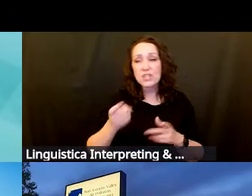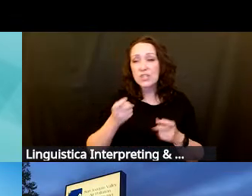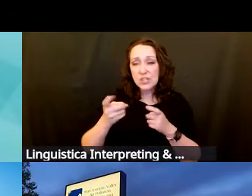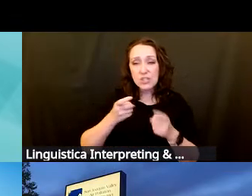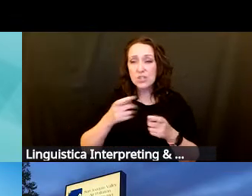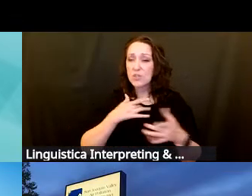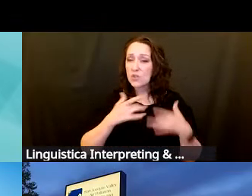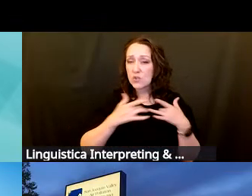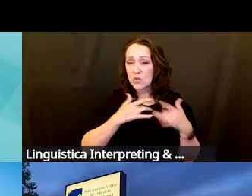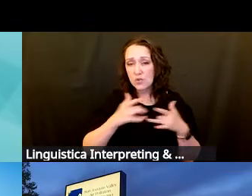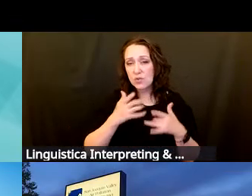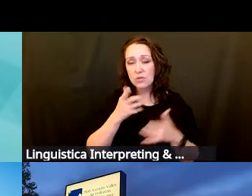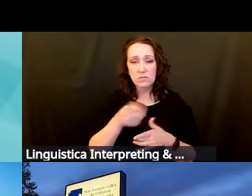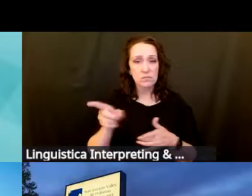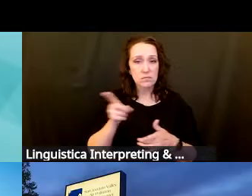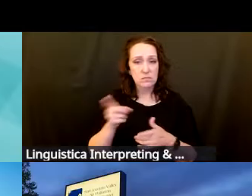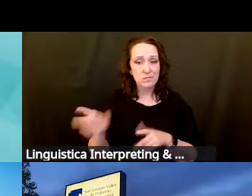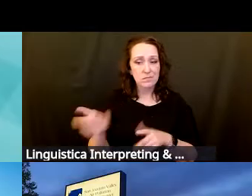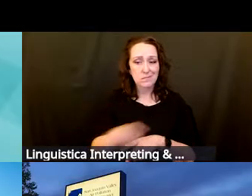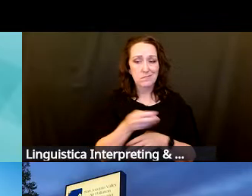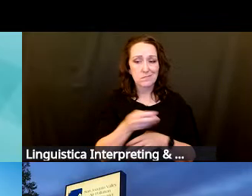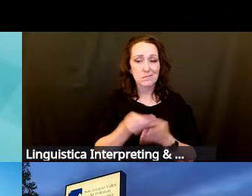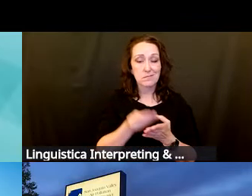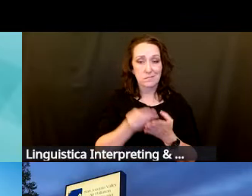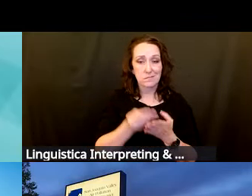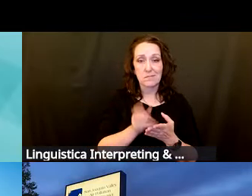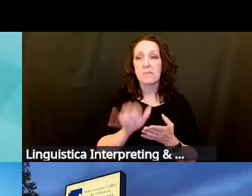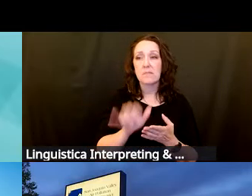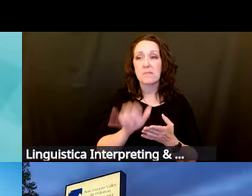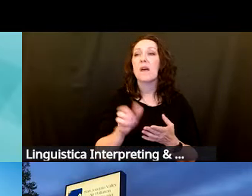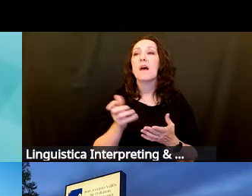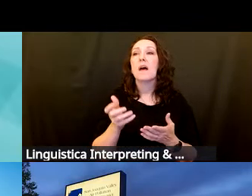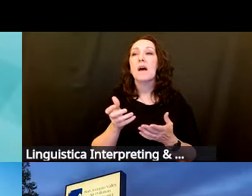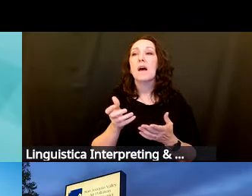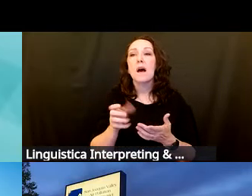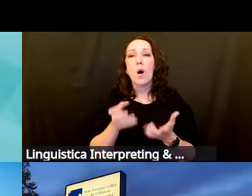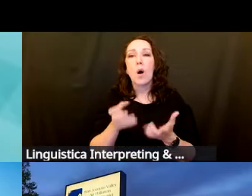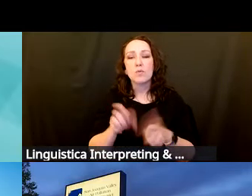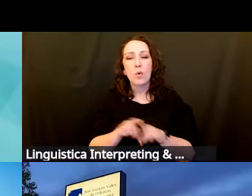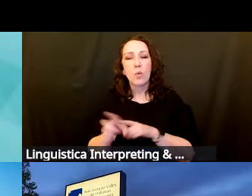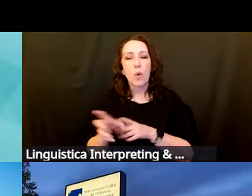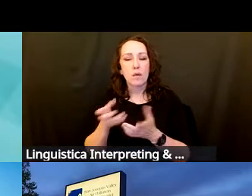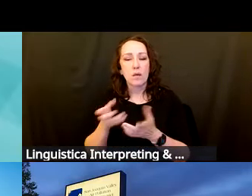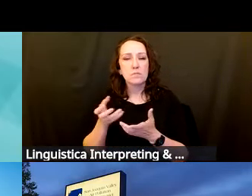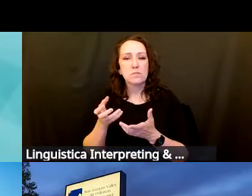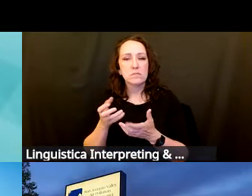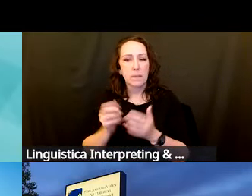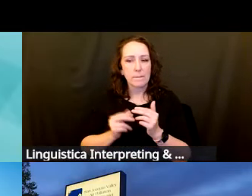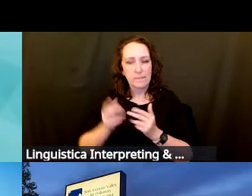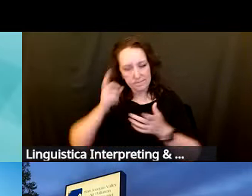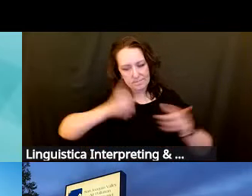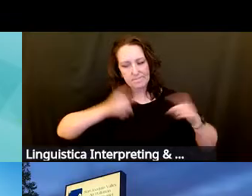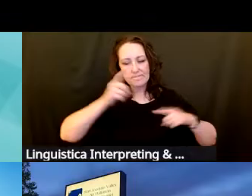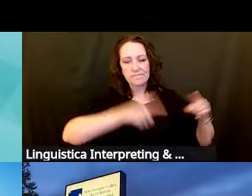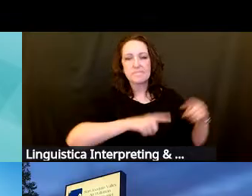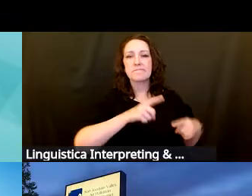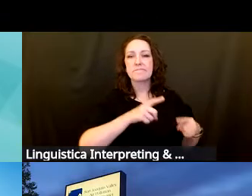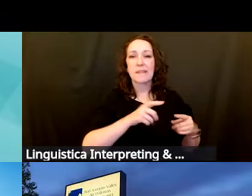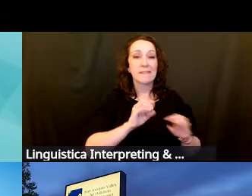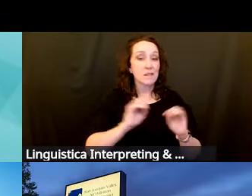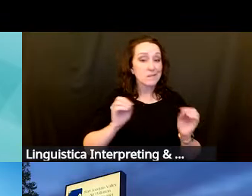all around reallocation of funding. And we are looking to build consensus, but if there is no consensus around